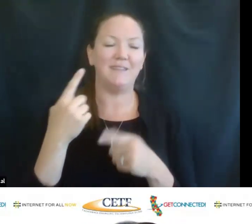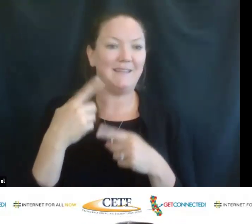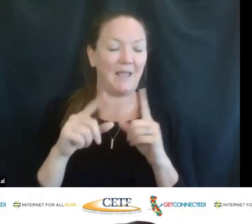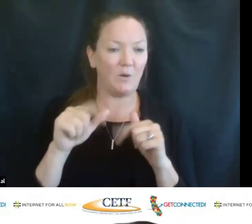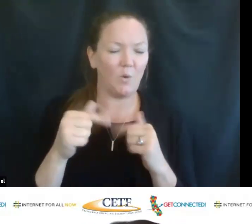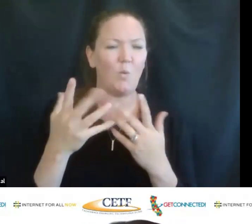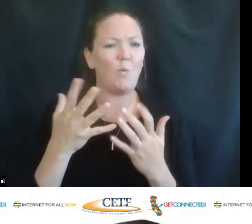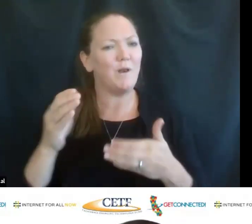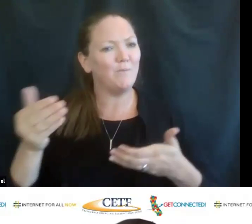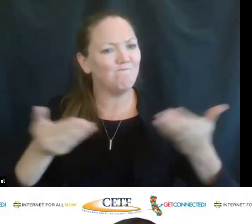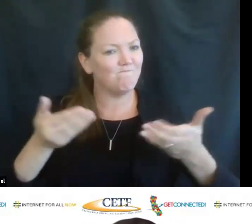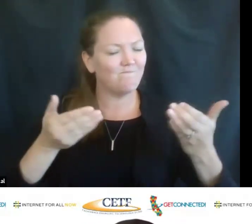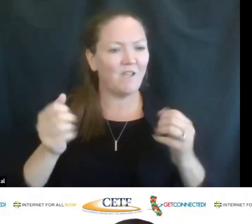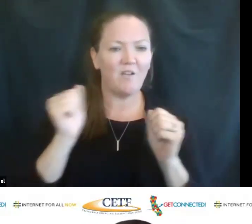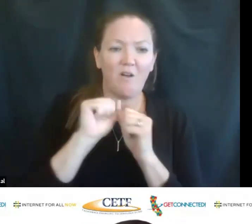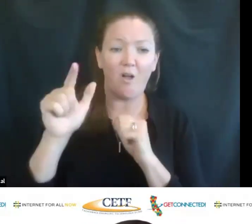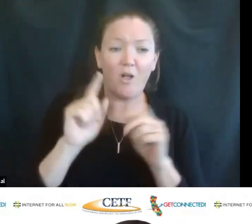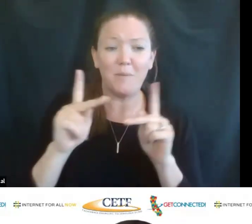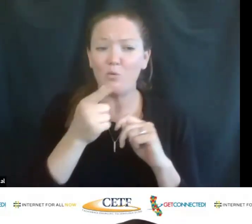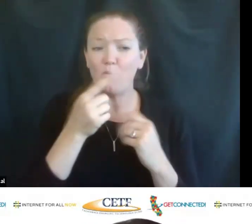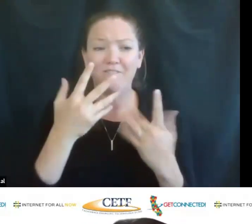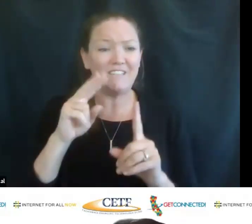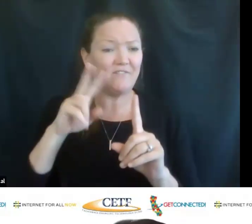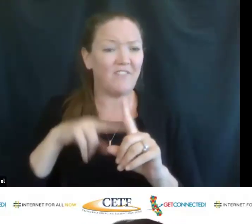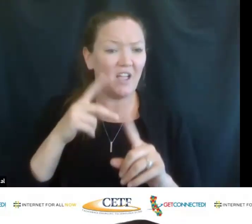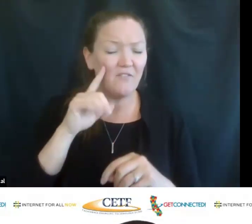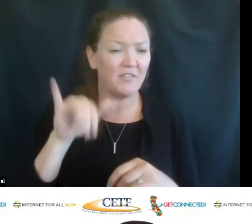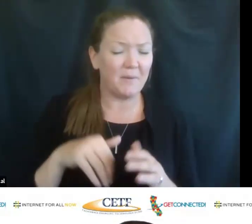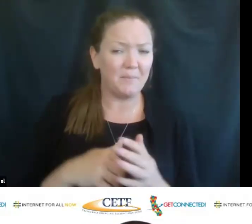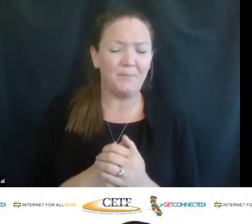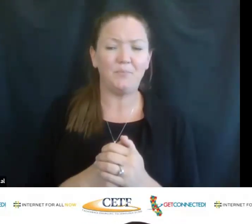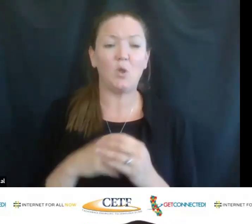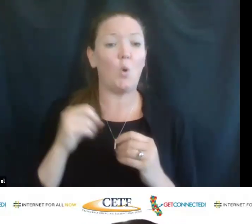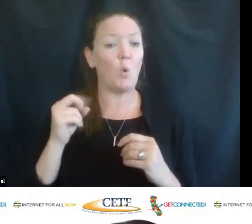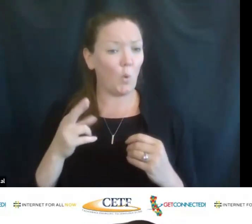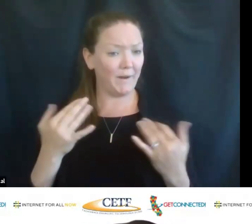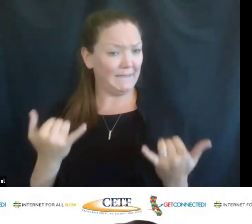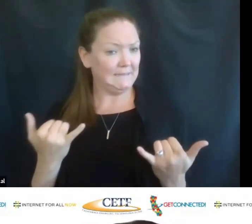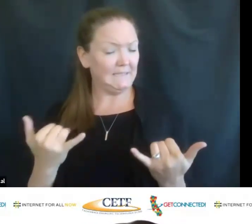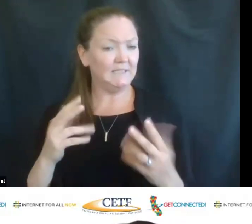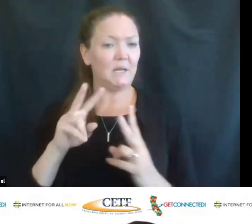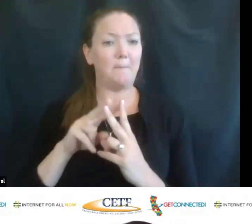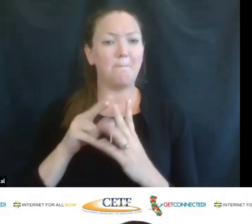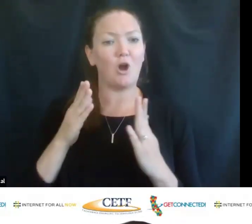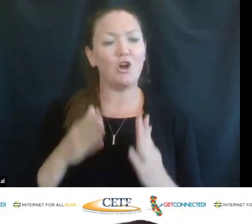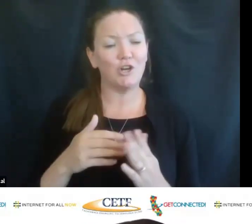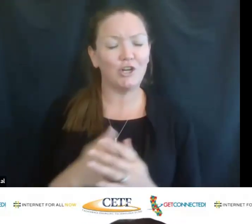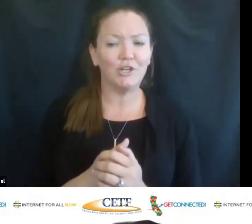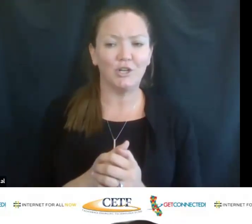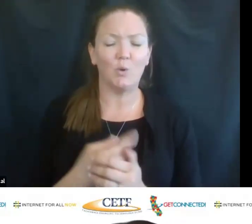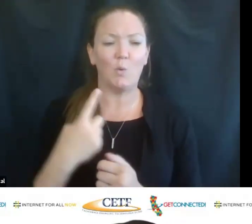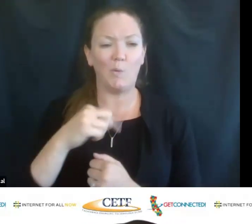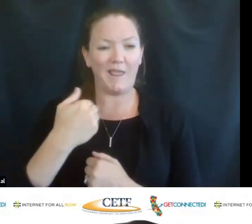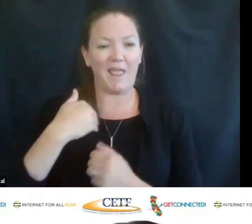who has filed them, or an existing partner grantee that we have